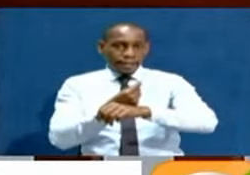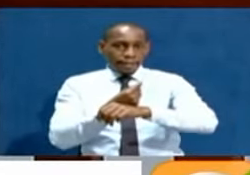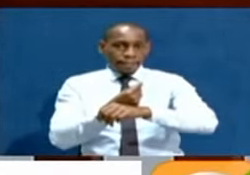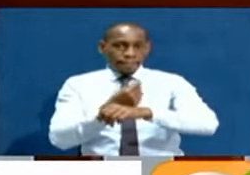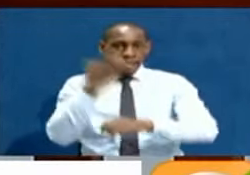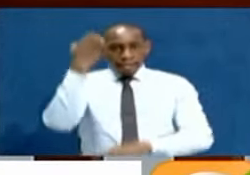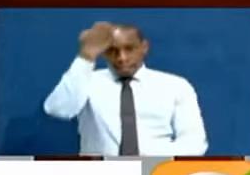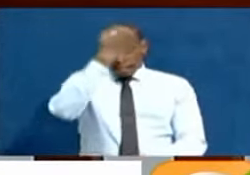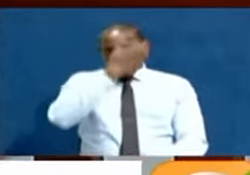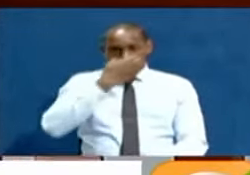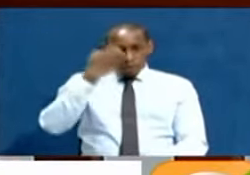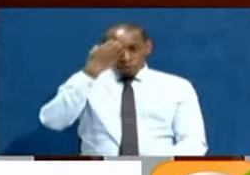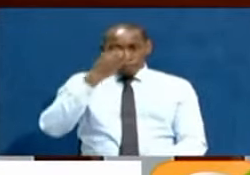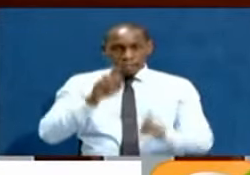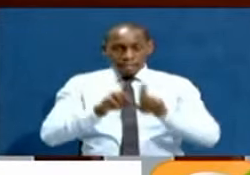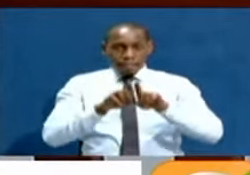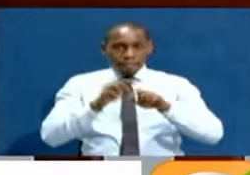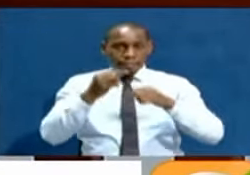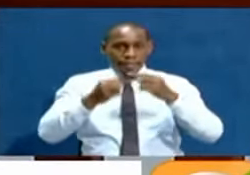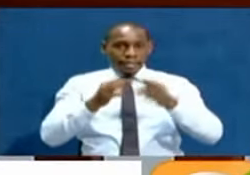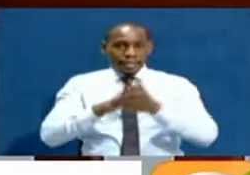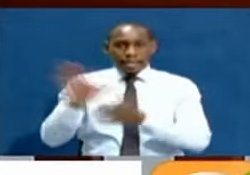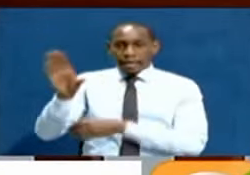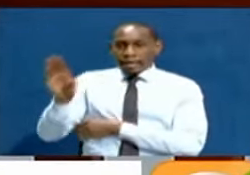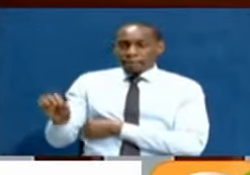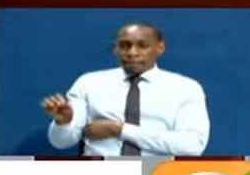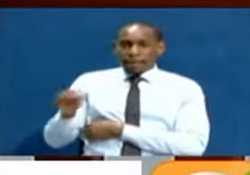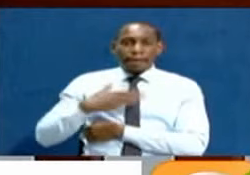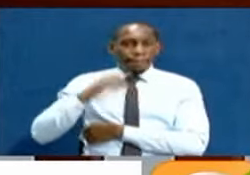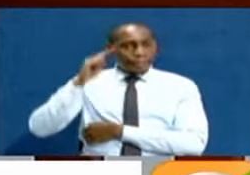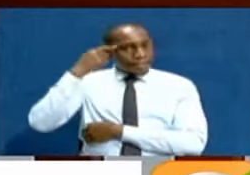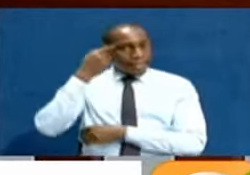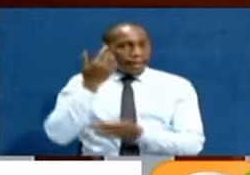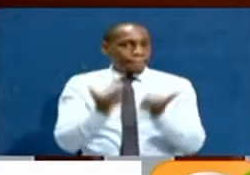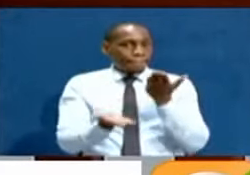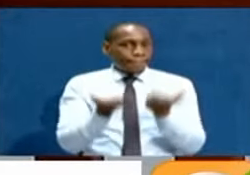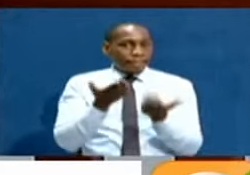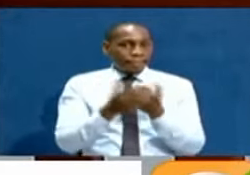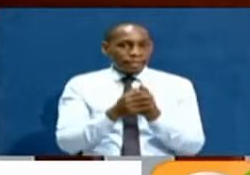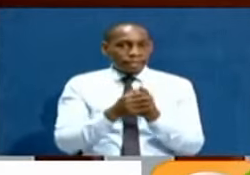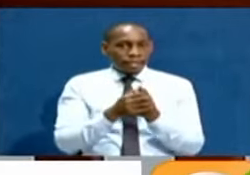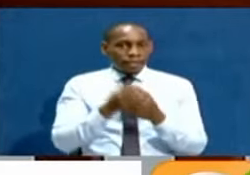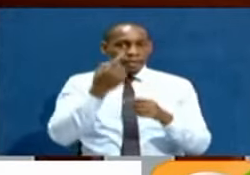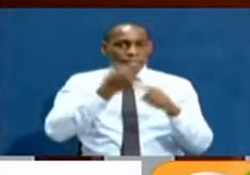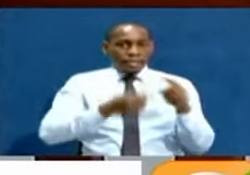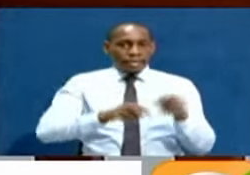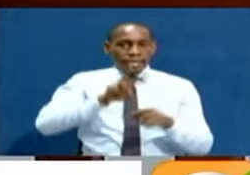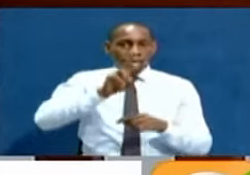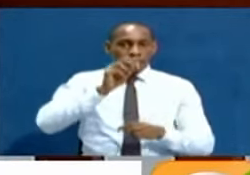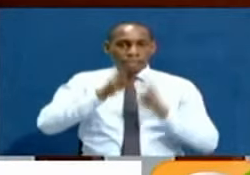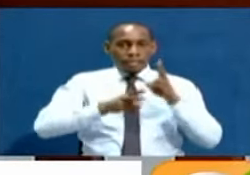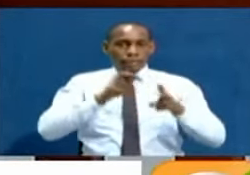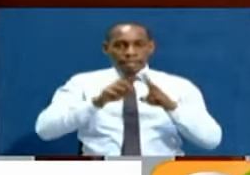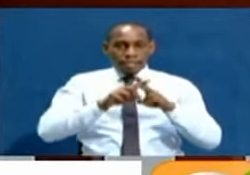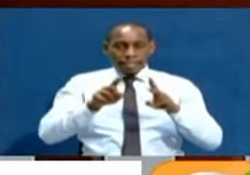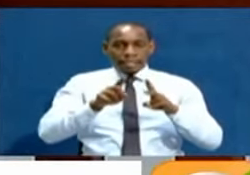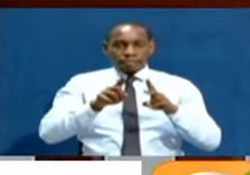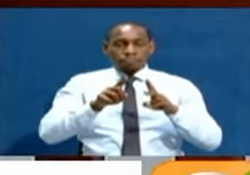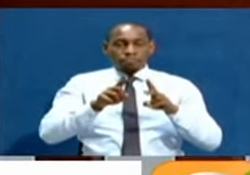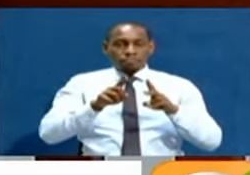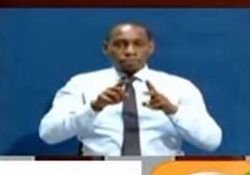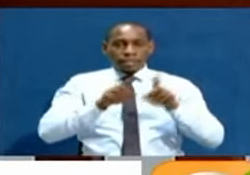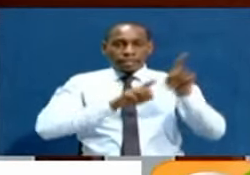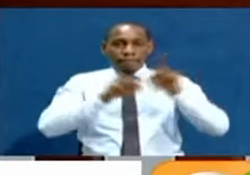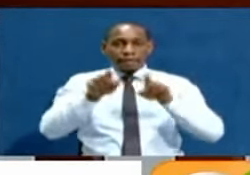if Europe does more vaccinations, Africa as well, I think we probably 2022 we'll start to see some growth, but not